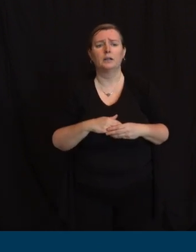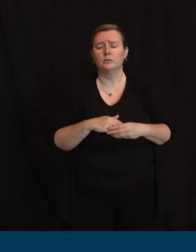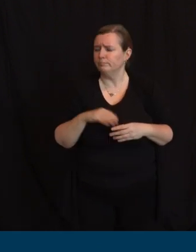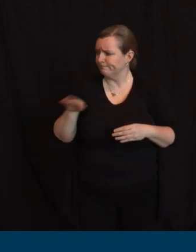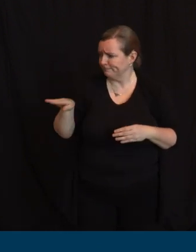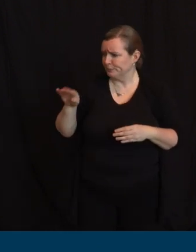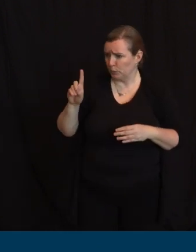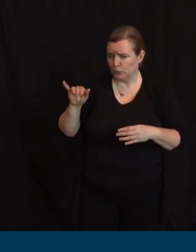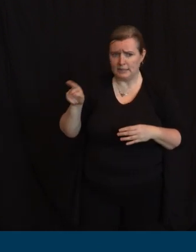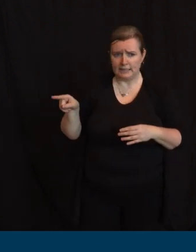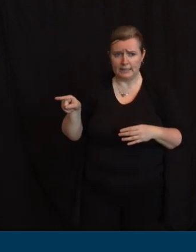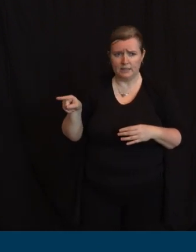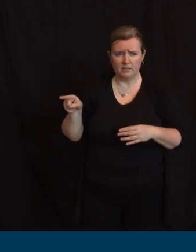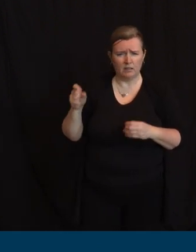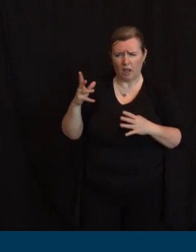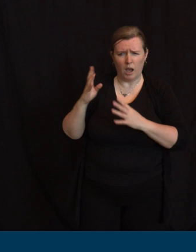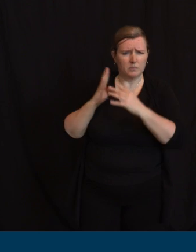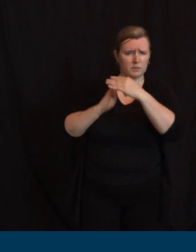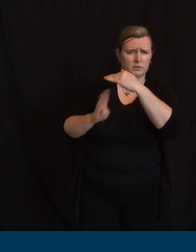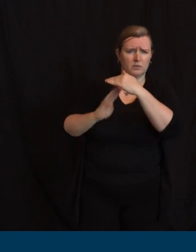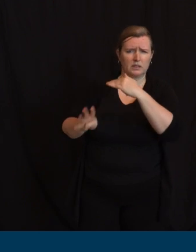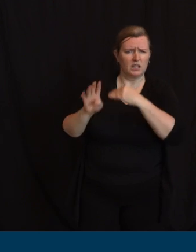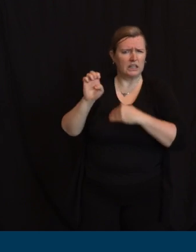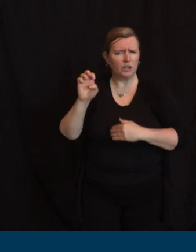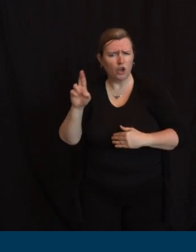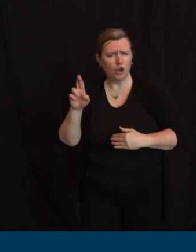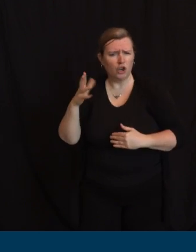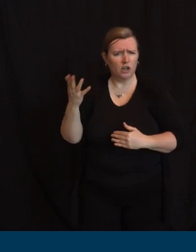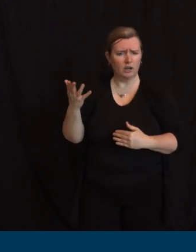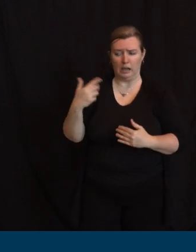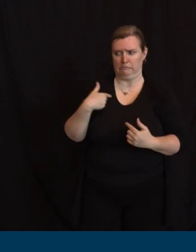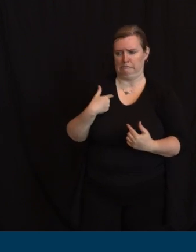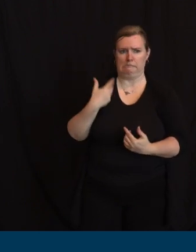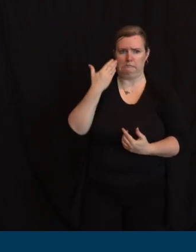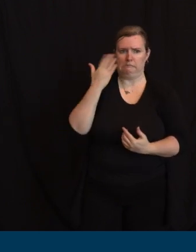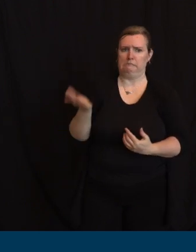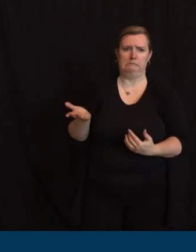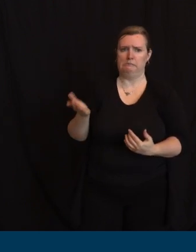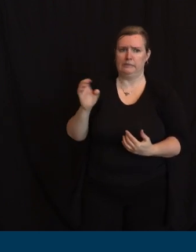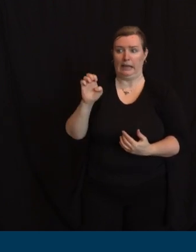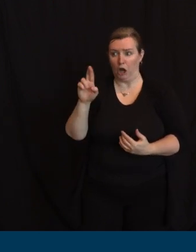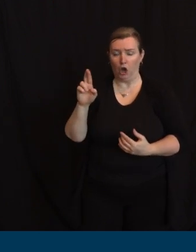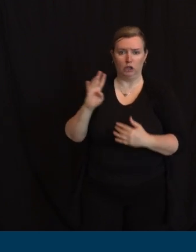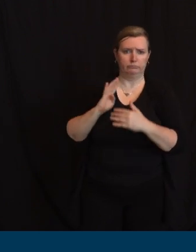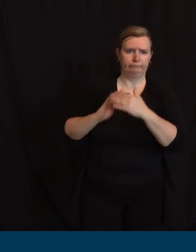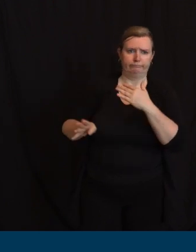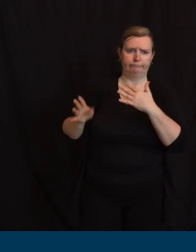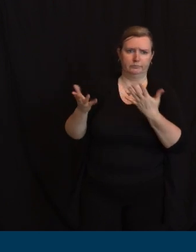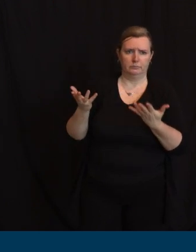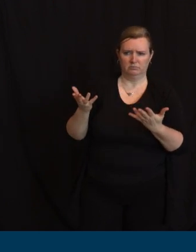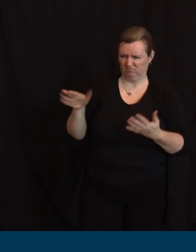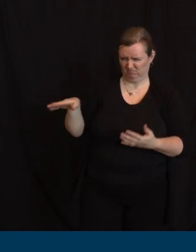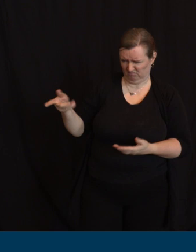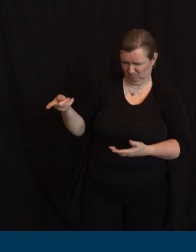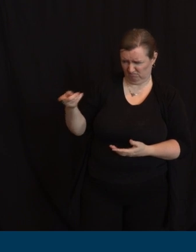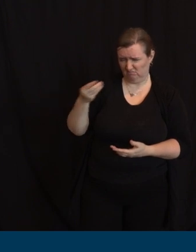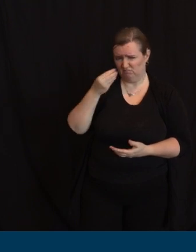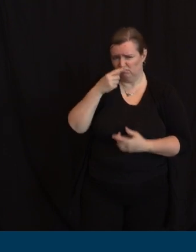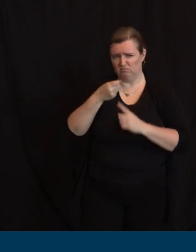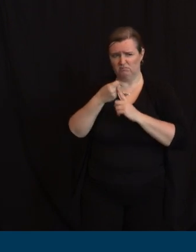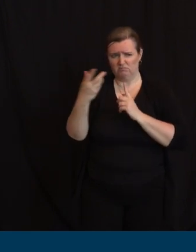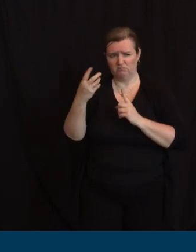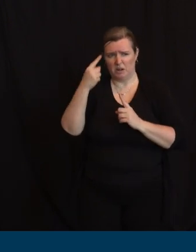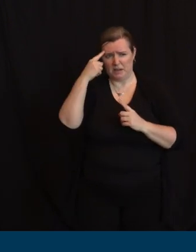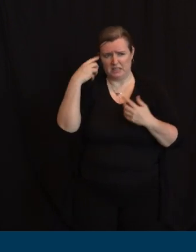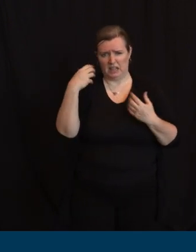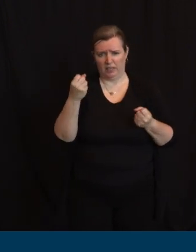actually don't know the answer myself to the ER question, but also any more color on the mental health piece. Sure. Well, first on the mental health piece, you point